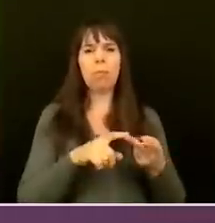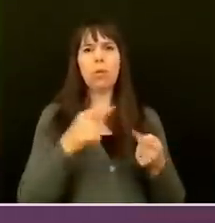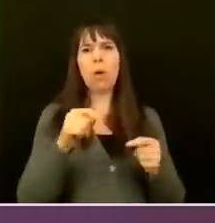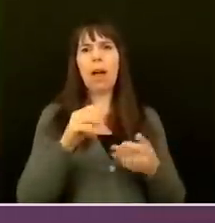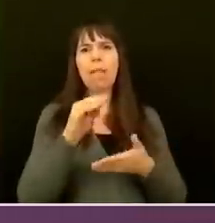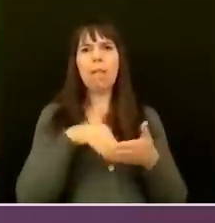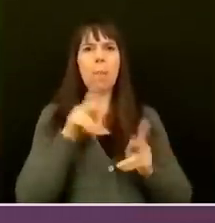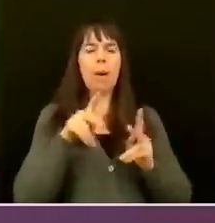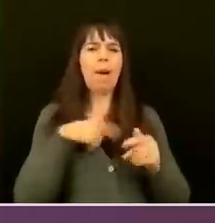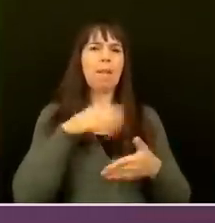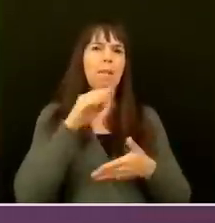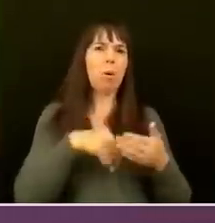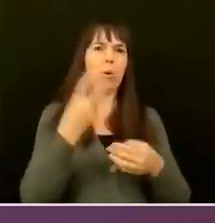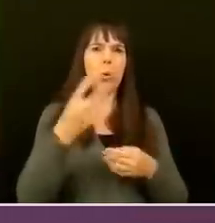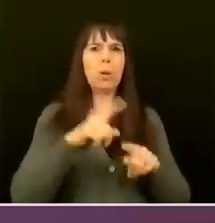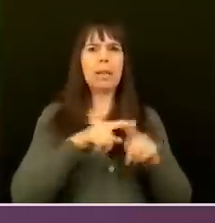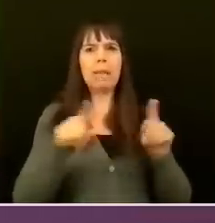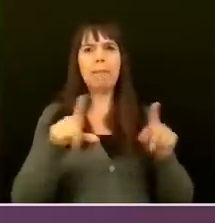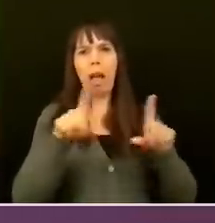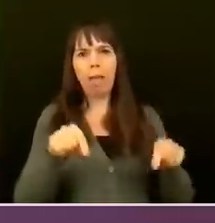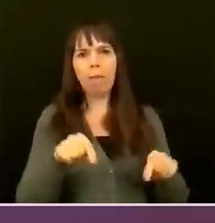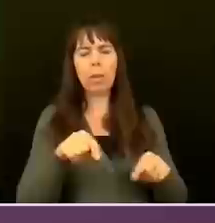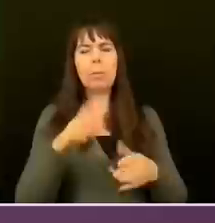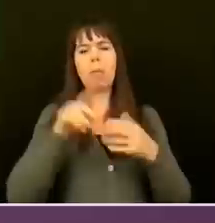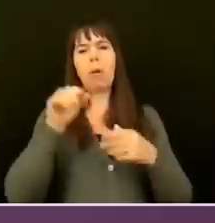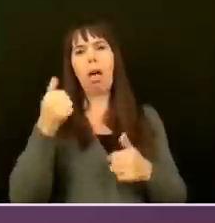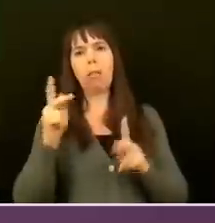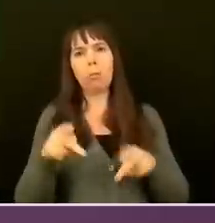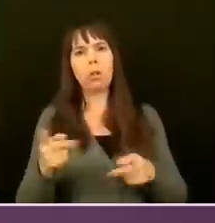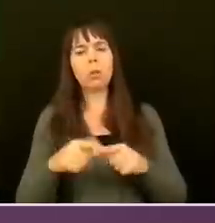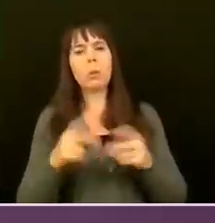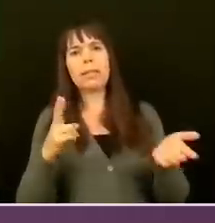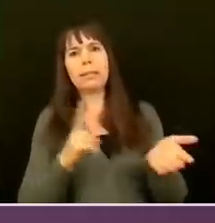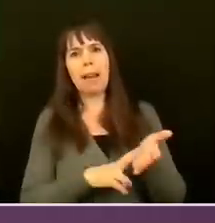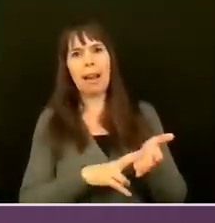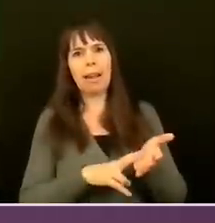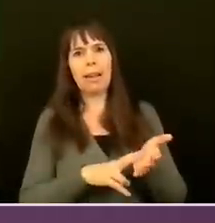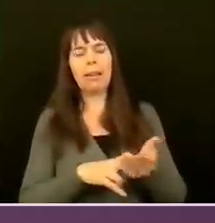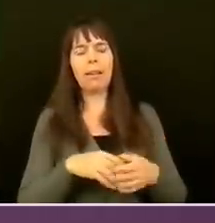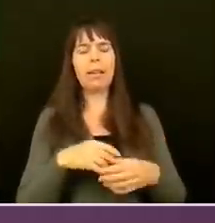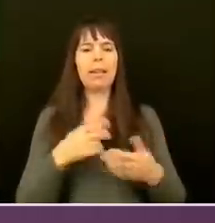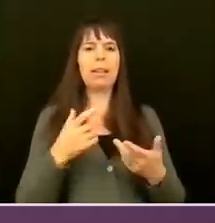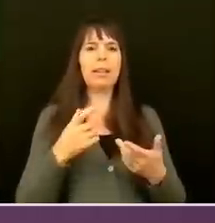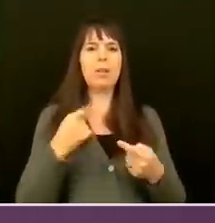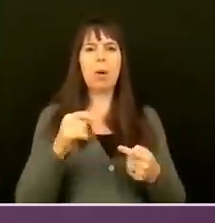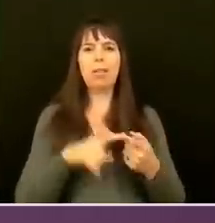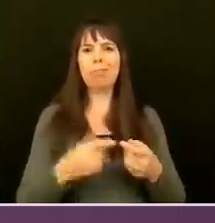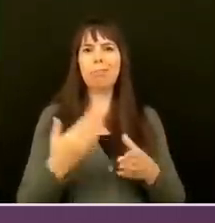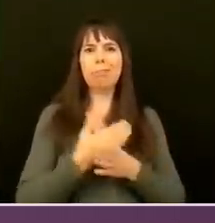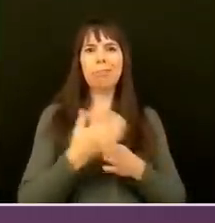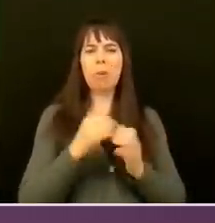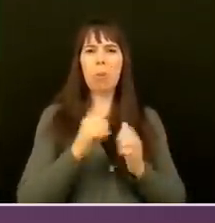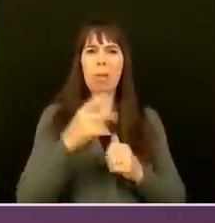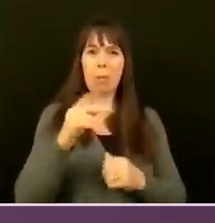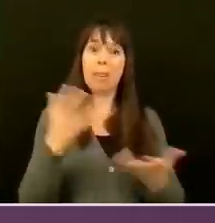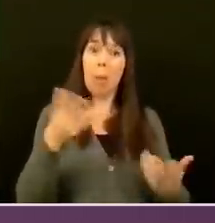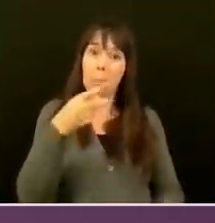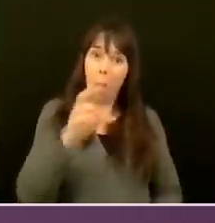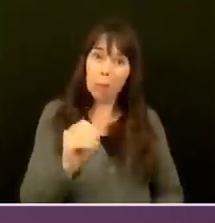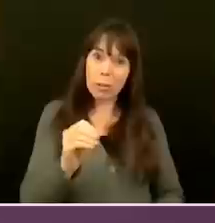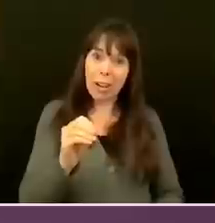two different envelopes and have somebody else sign it, trying to mess with the post office? The post